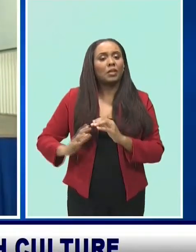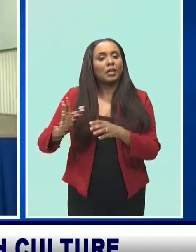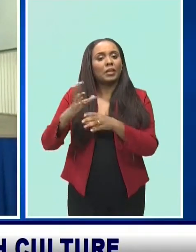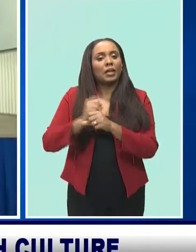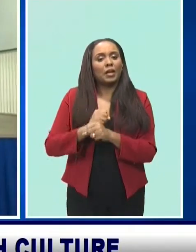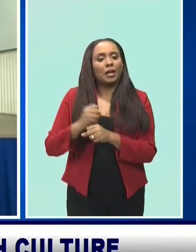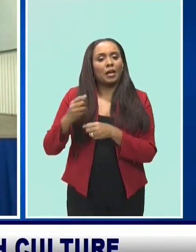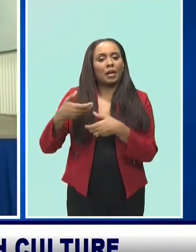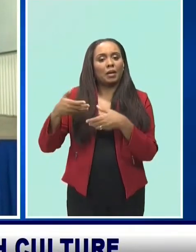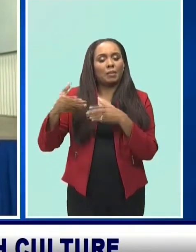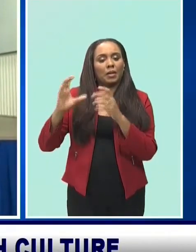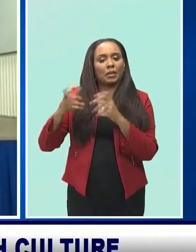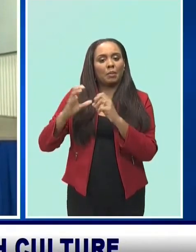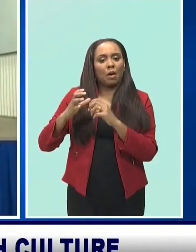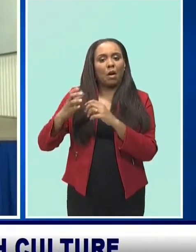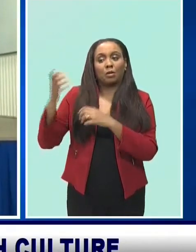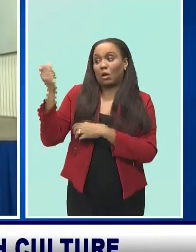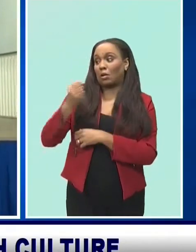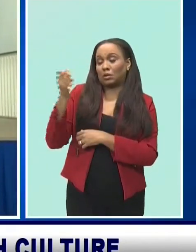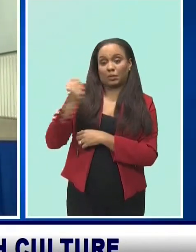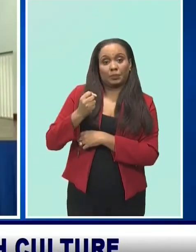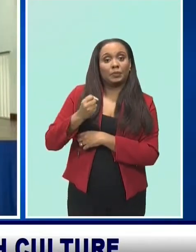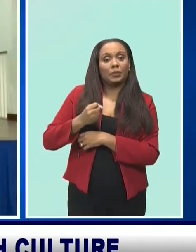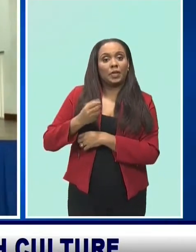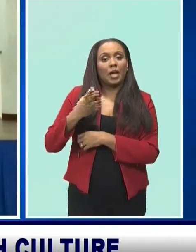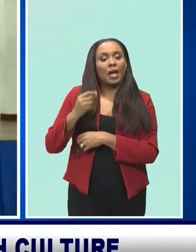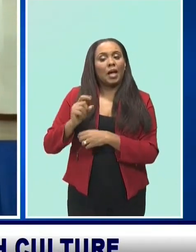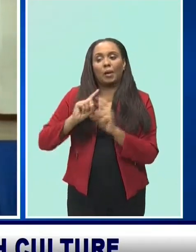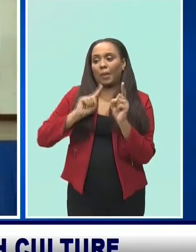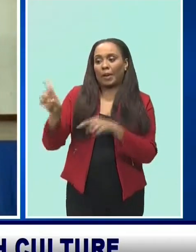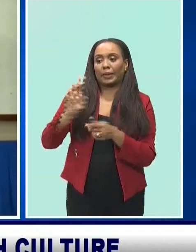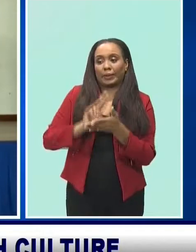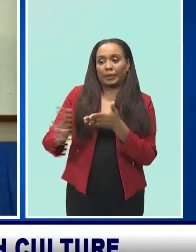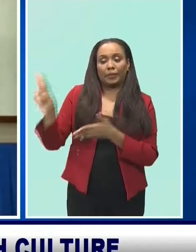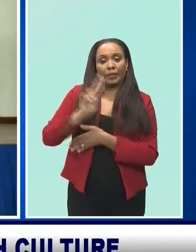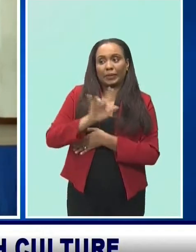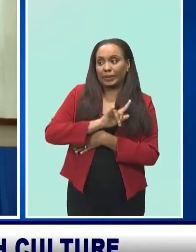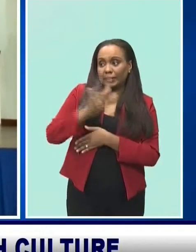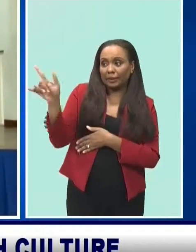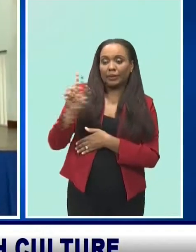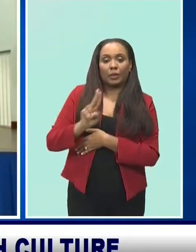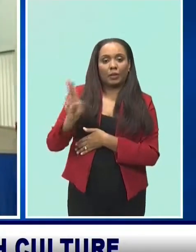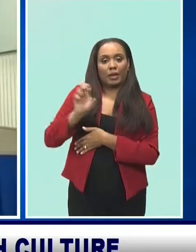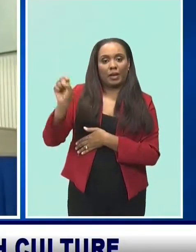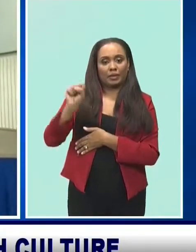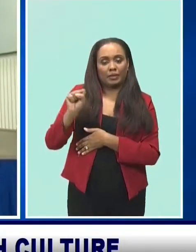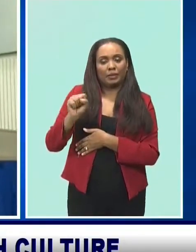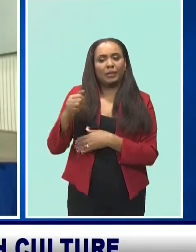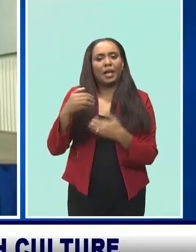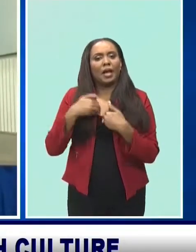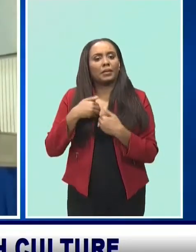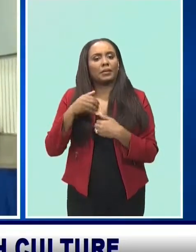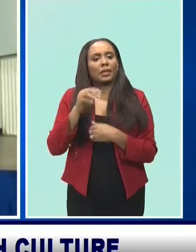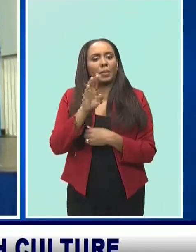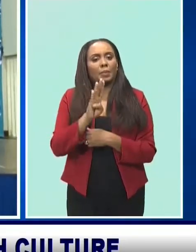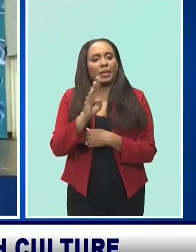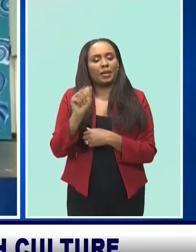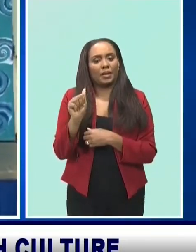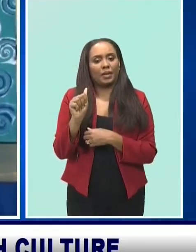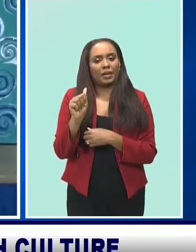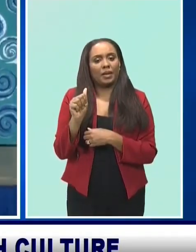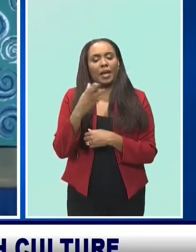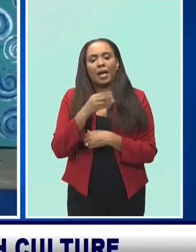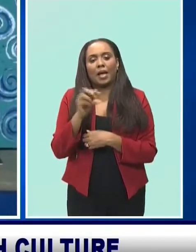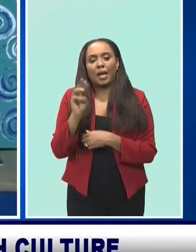and attended university in the United States. Ms. Collamore, who has a bachelor's in business administration and master's in